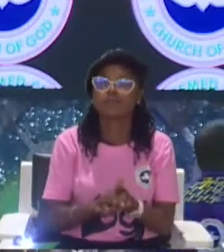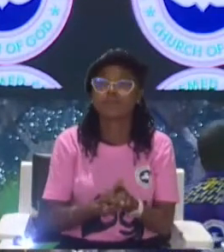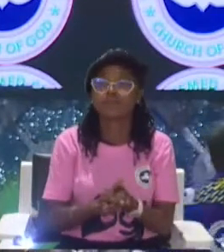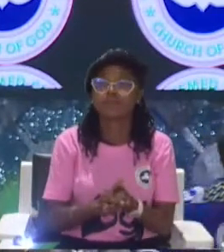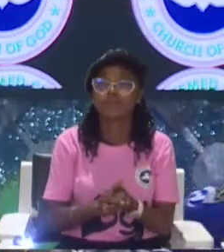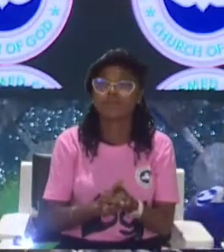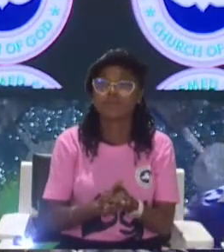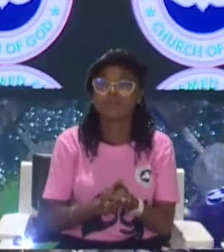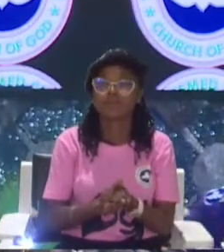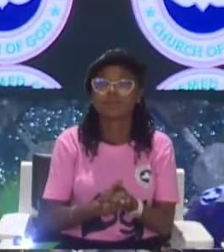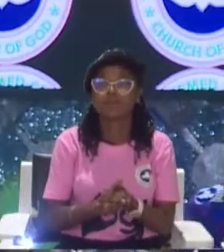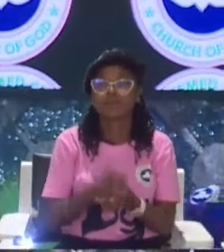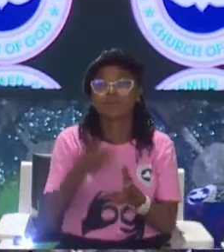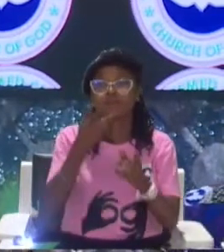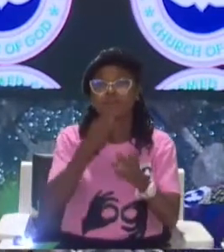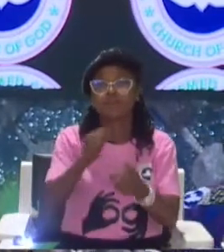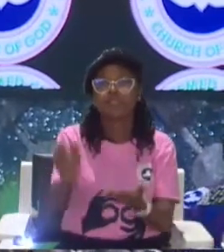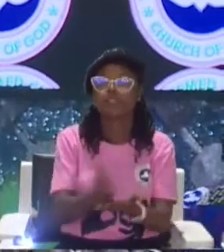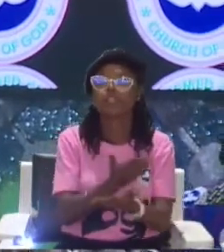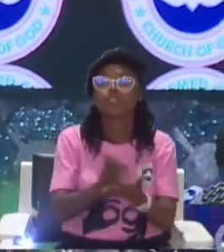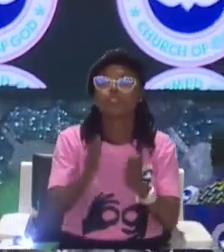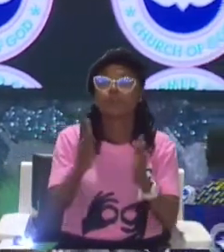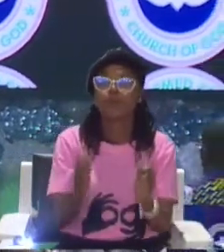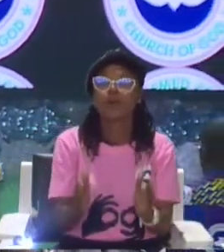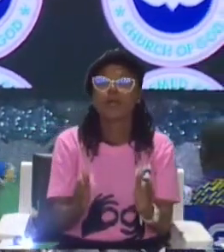Over to you, choir.